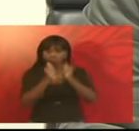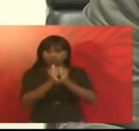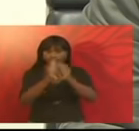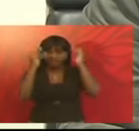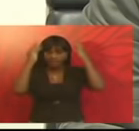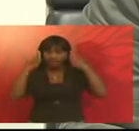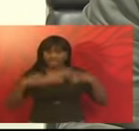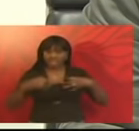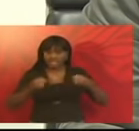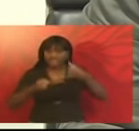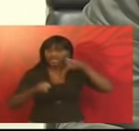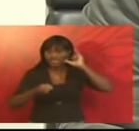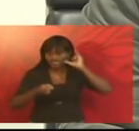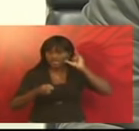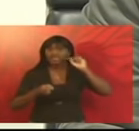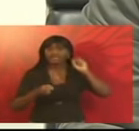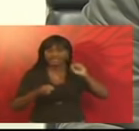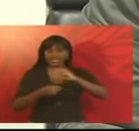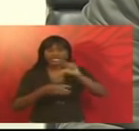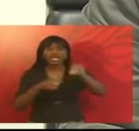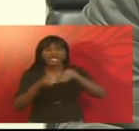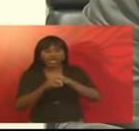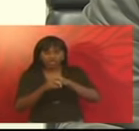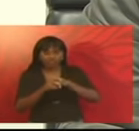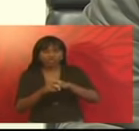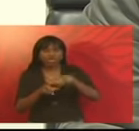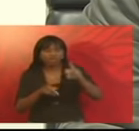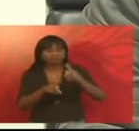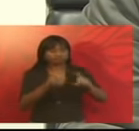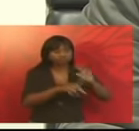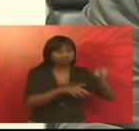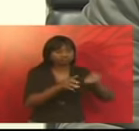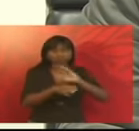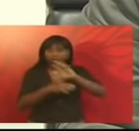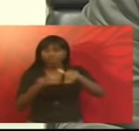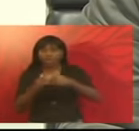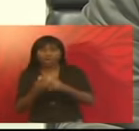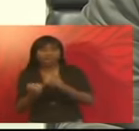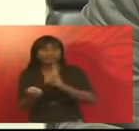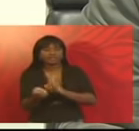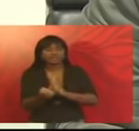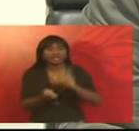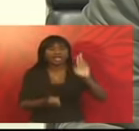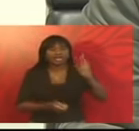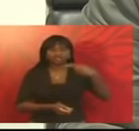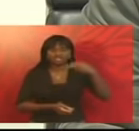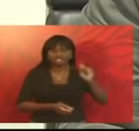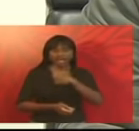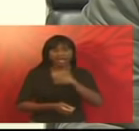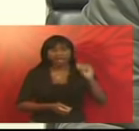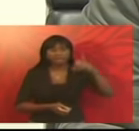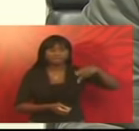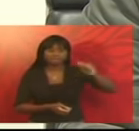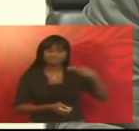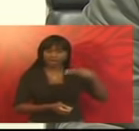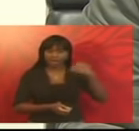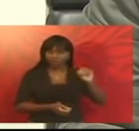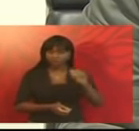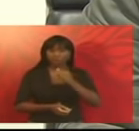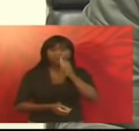Health yesterday, and it included key stakeholders from all of the RHAs, from PAHO and CARFA, from